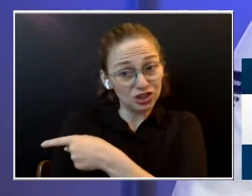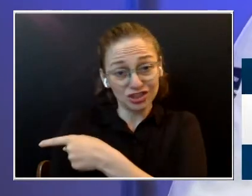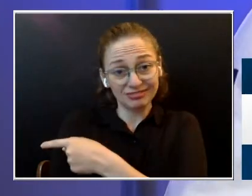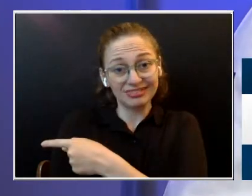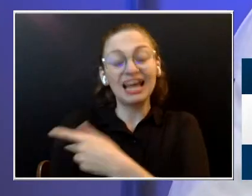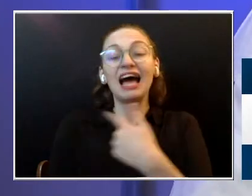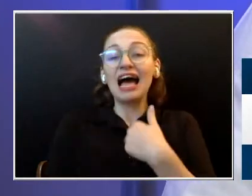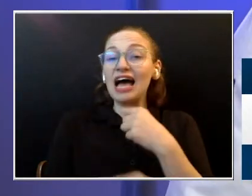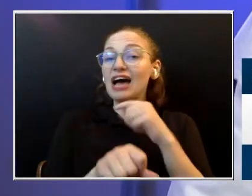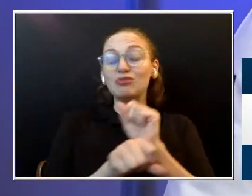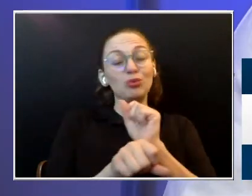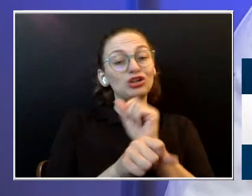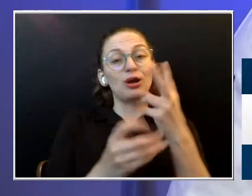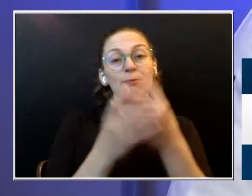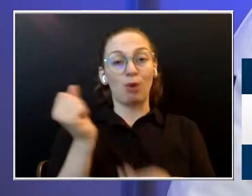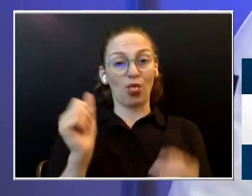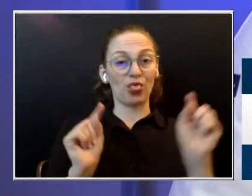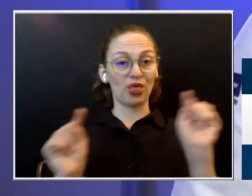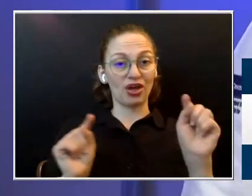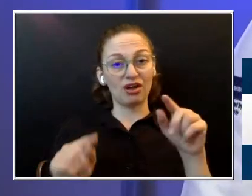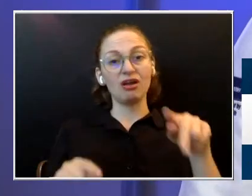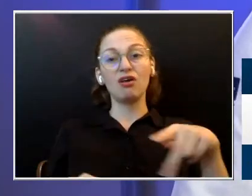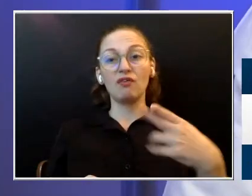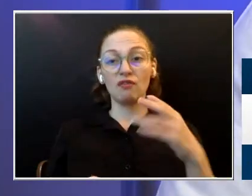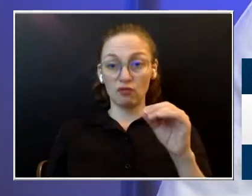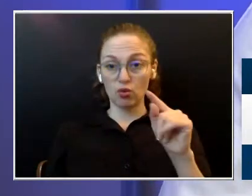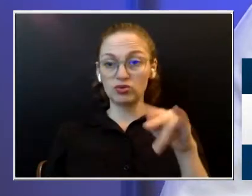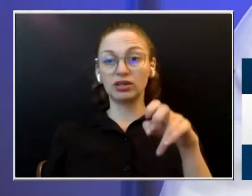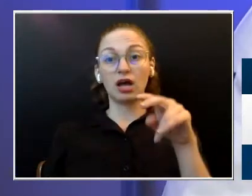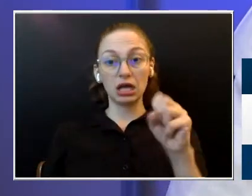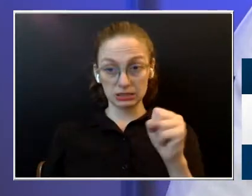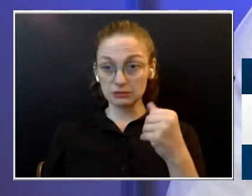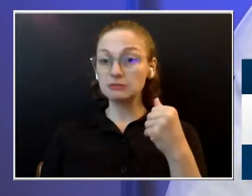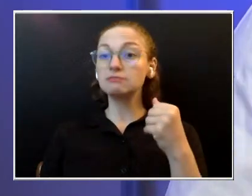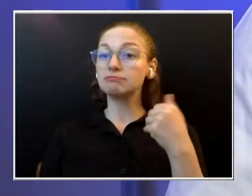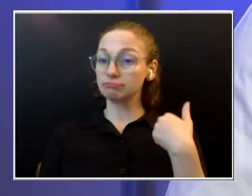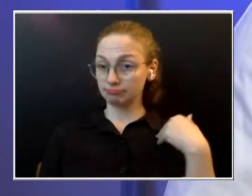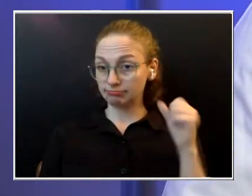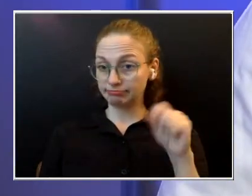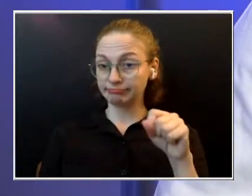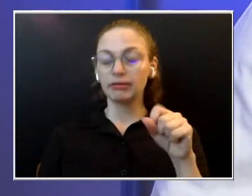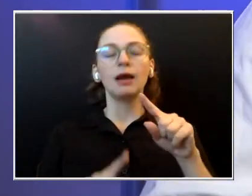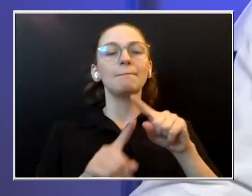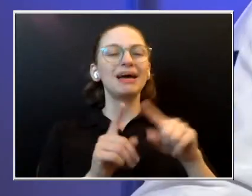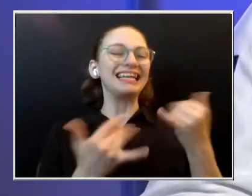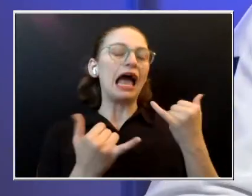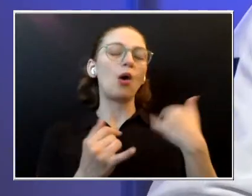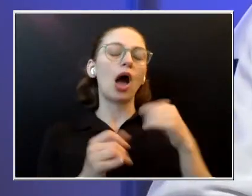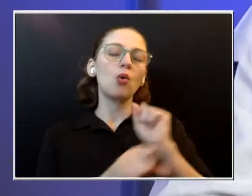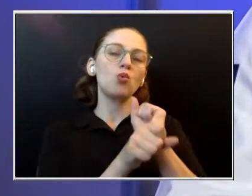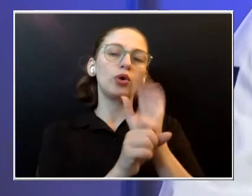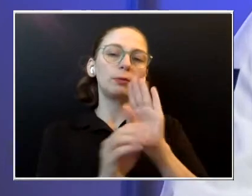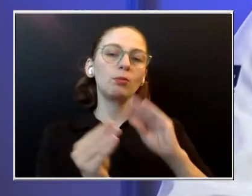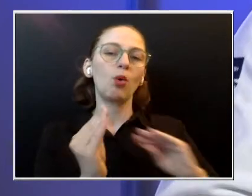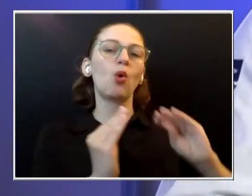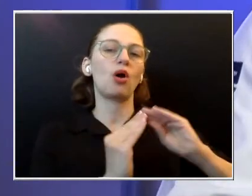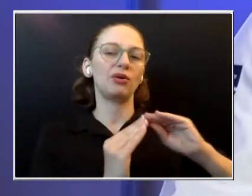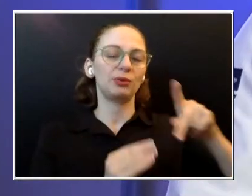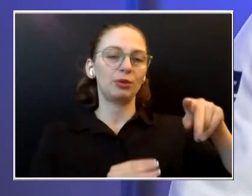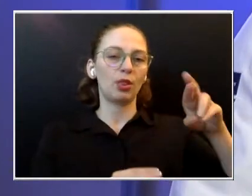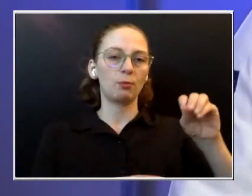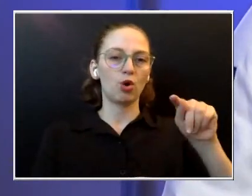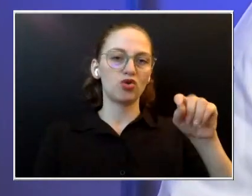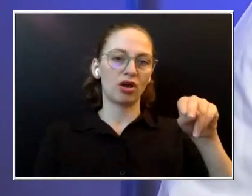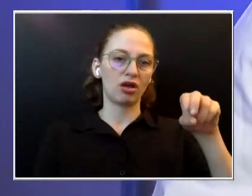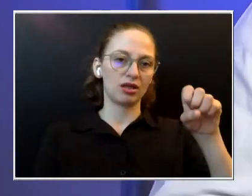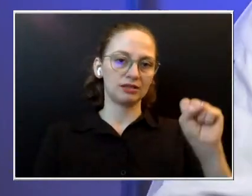side, but also now I'm working more on the proton side. So if there's a case where there's a significant clinical advantage for a patient to have proton